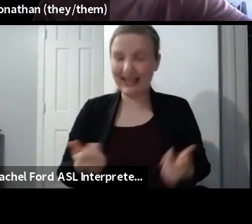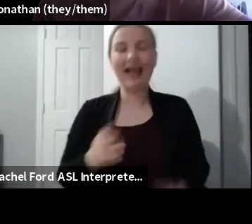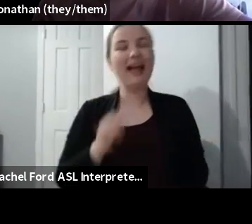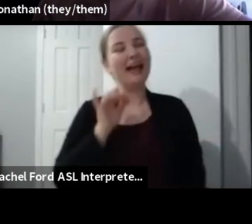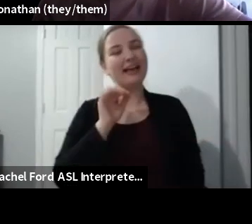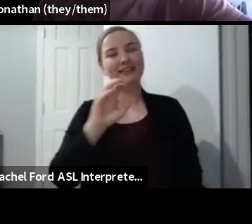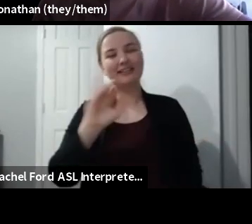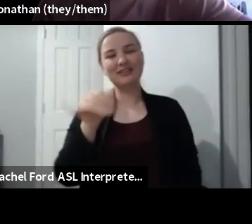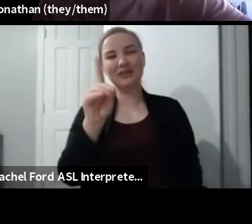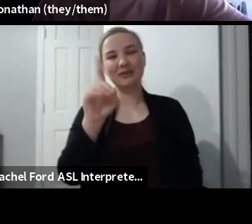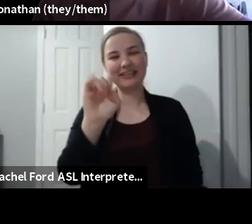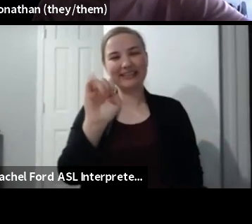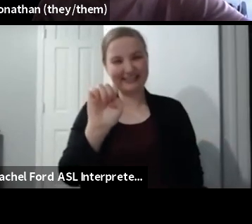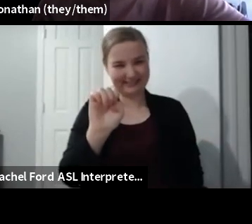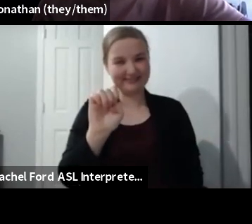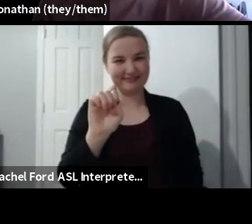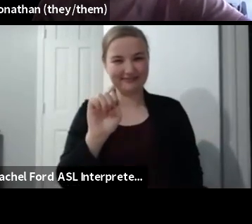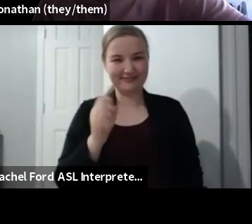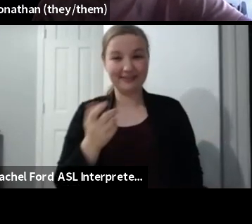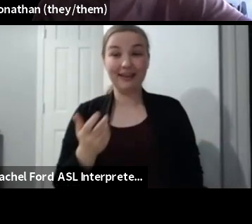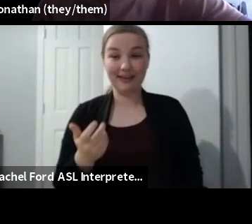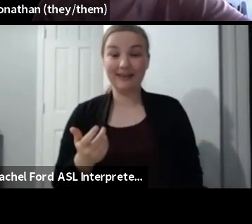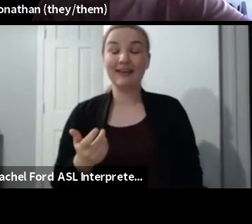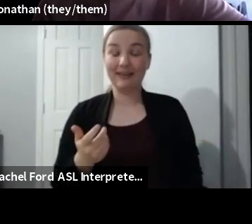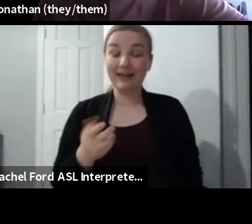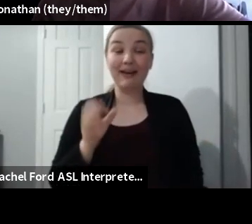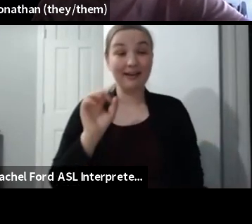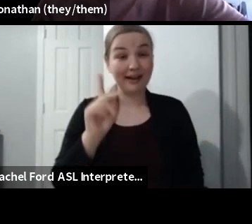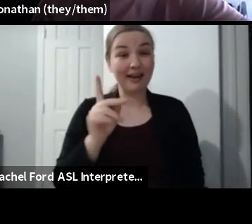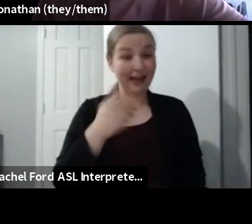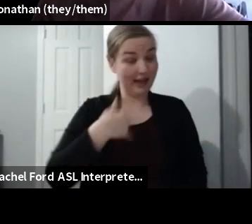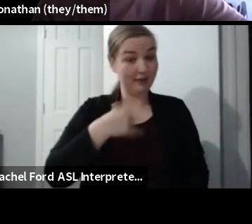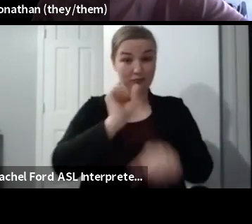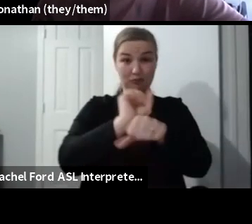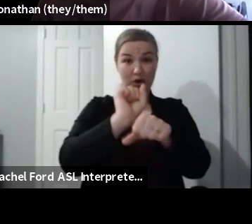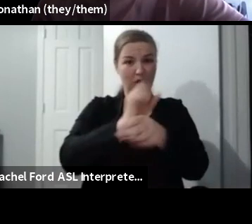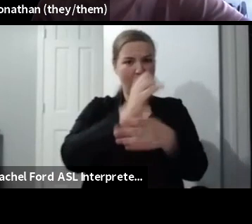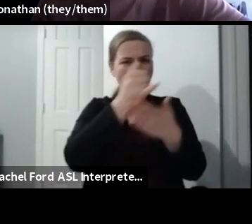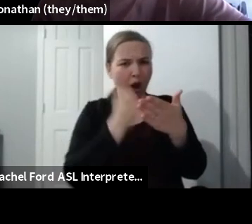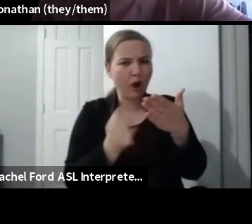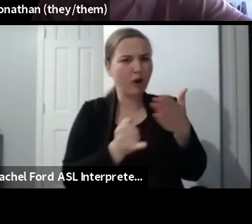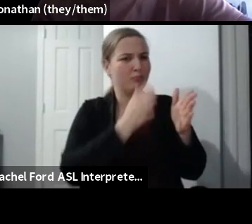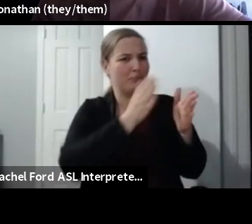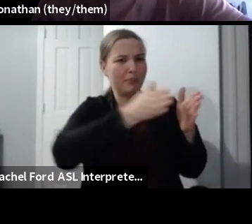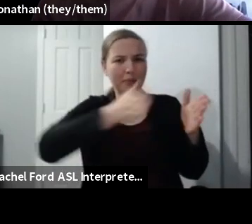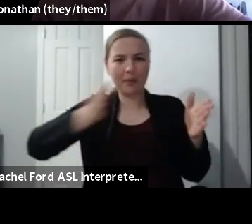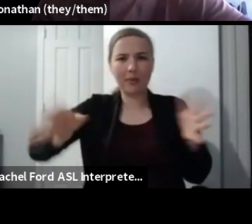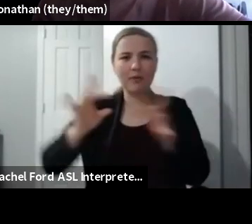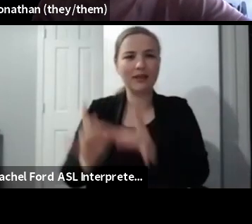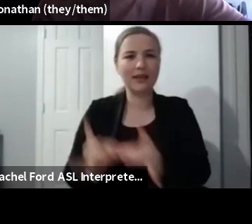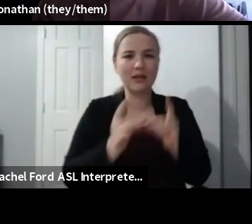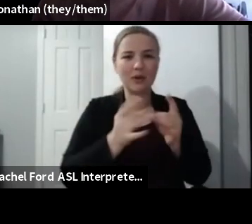Well, I've been creating this body of work on picnics, and